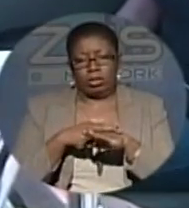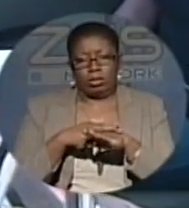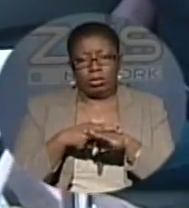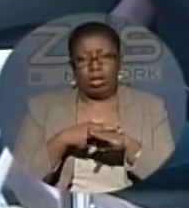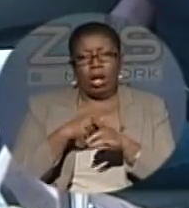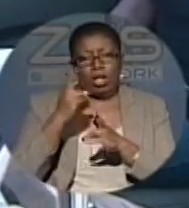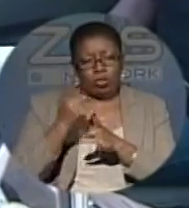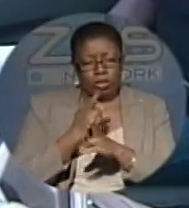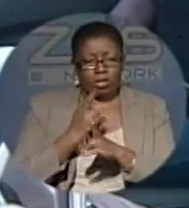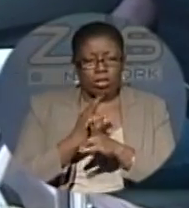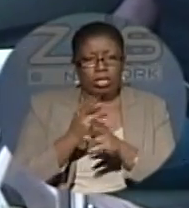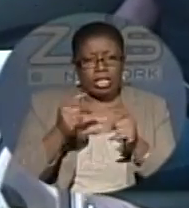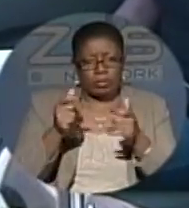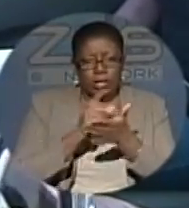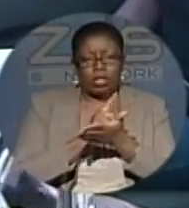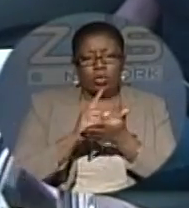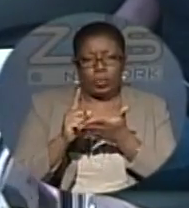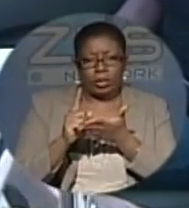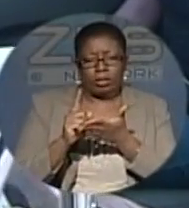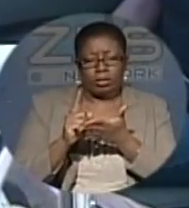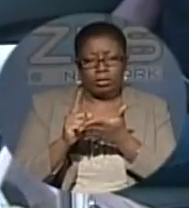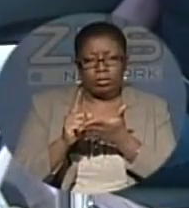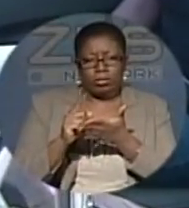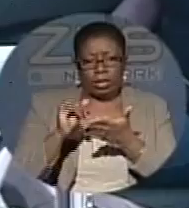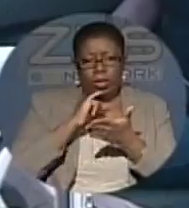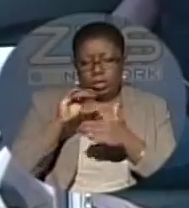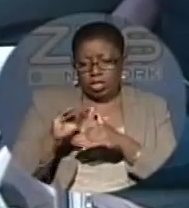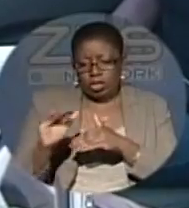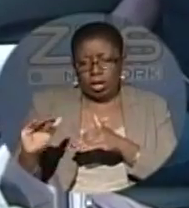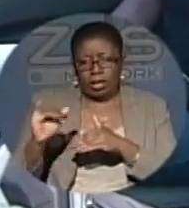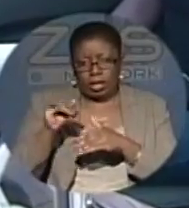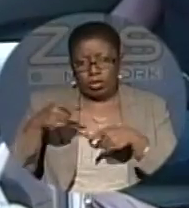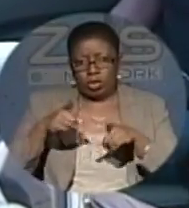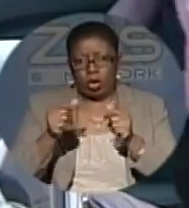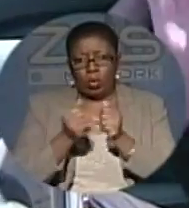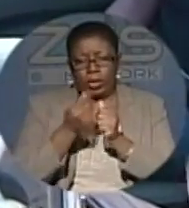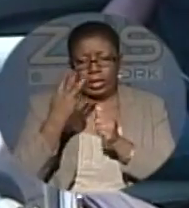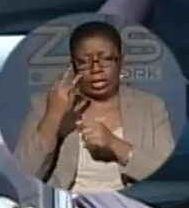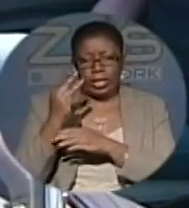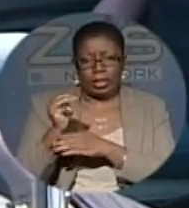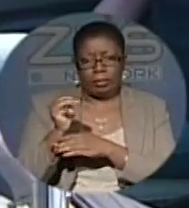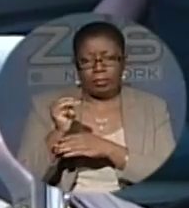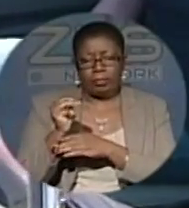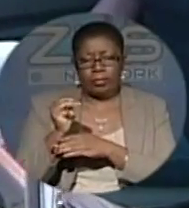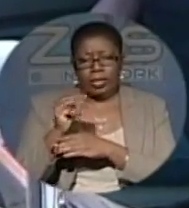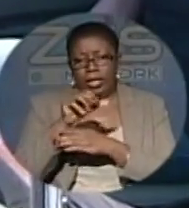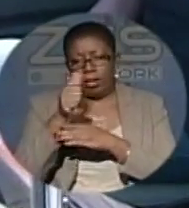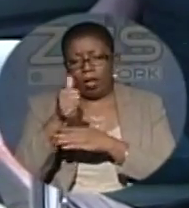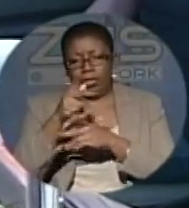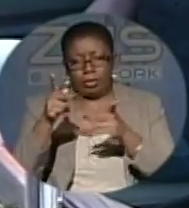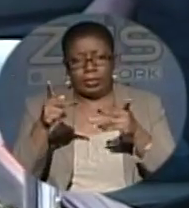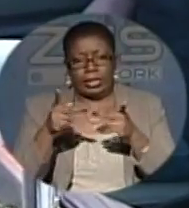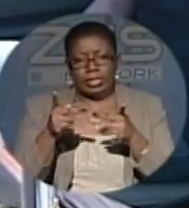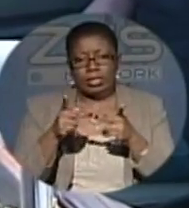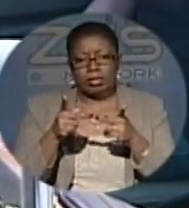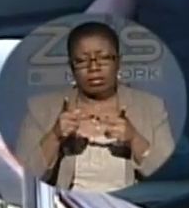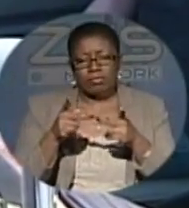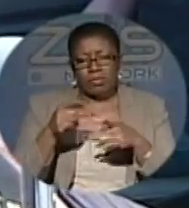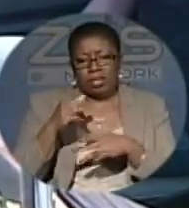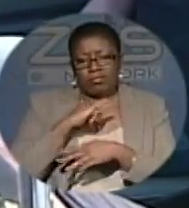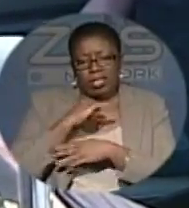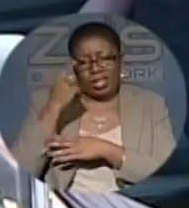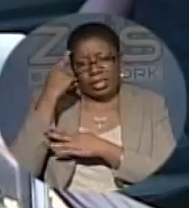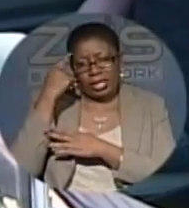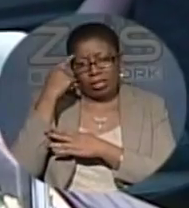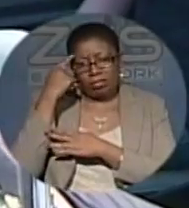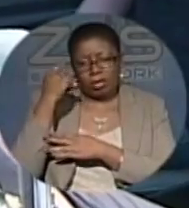he loved cars, and as a child I used to go with him driving in Switzerland and other places, and I didn't really think that I